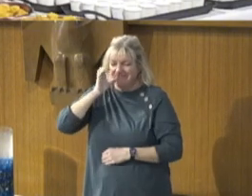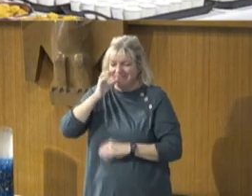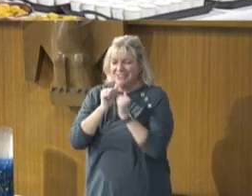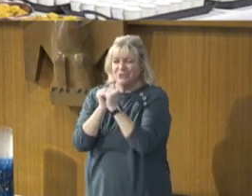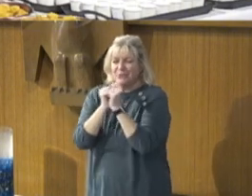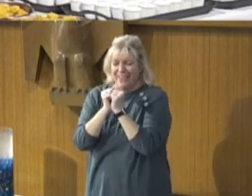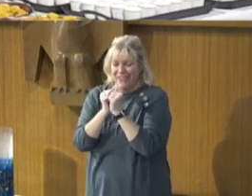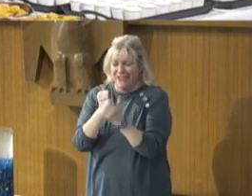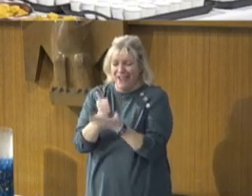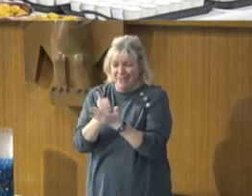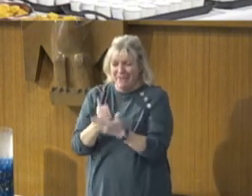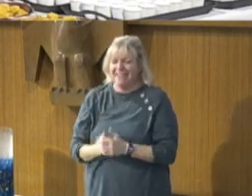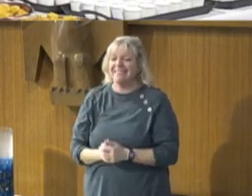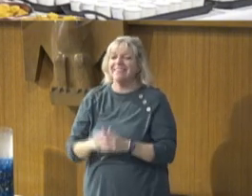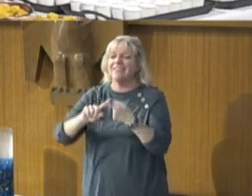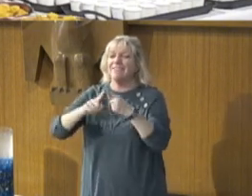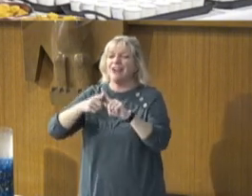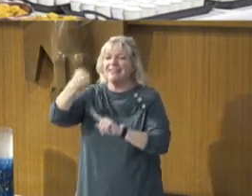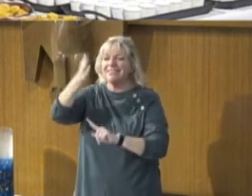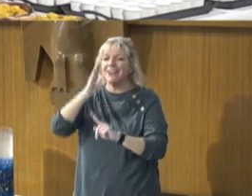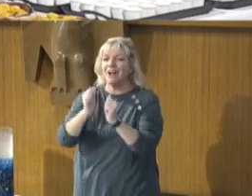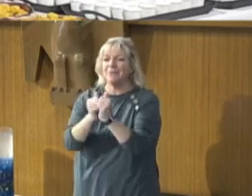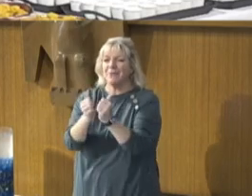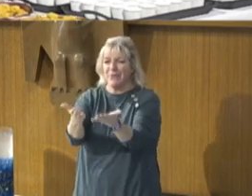Amen. Friends, God be with you.